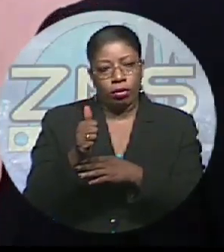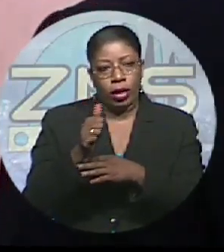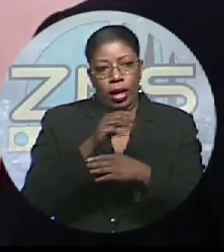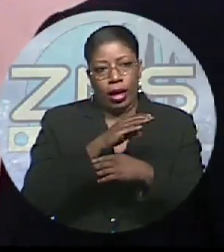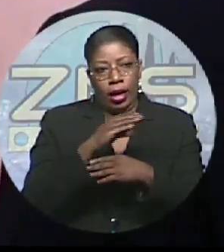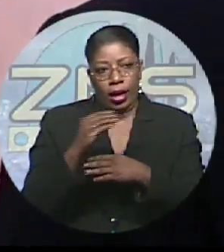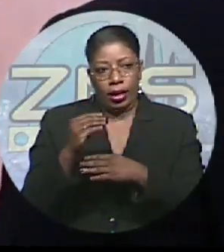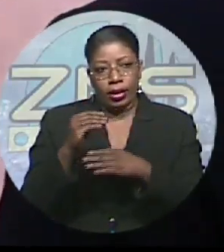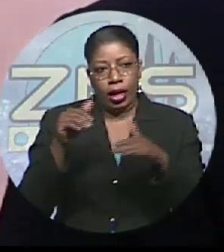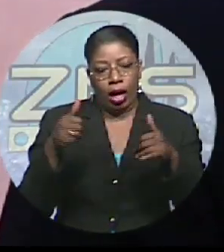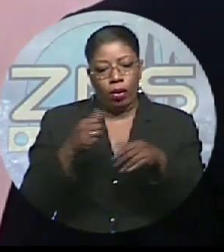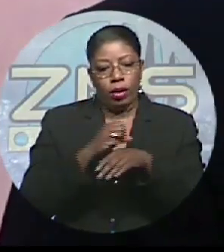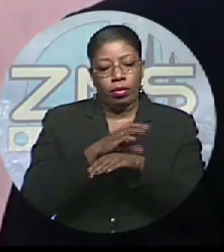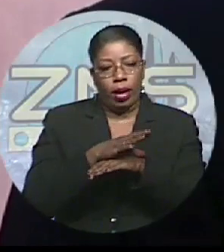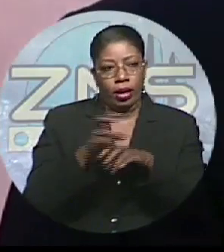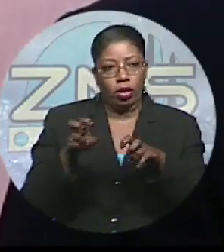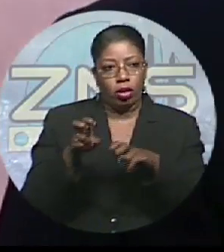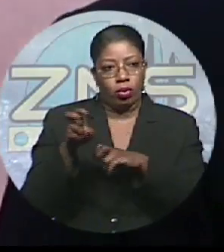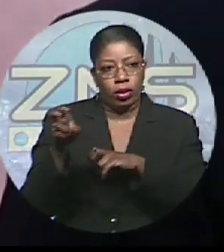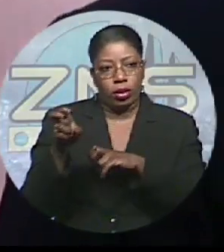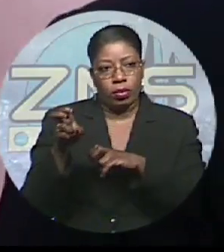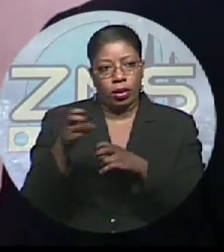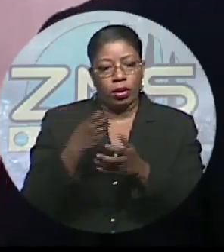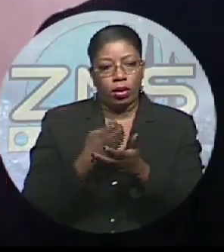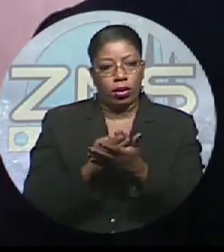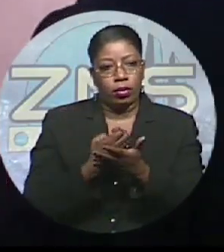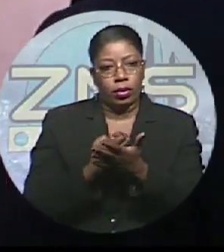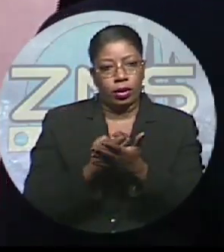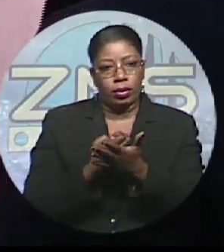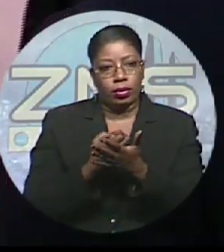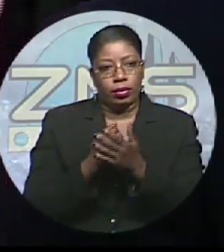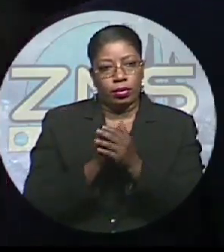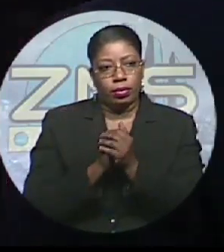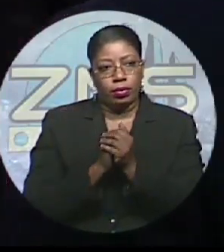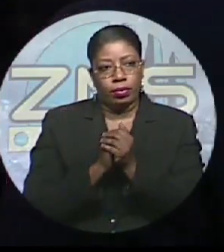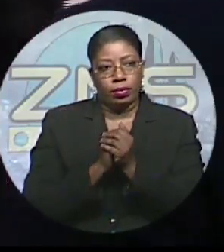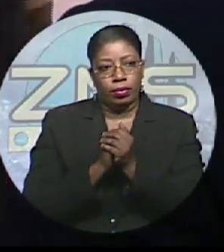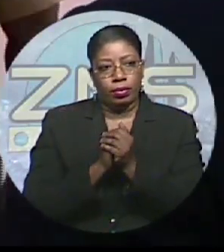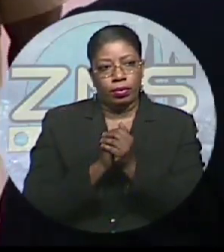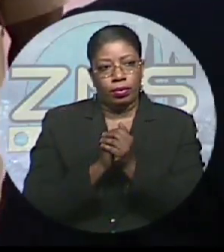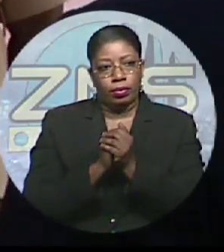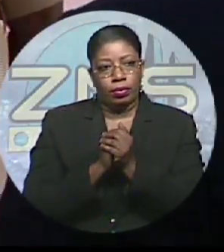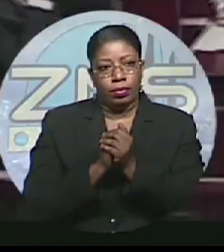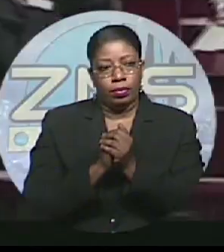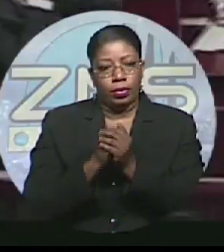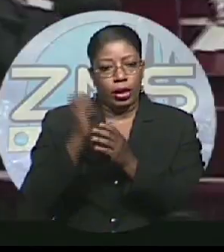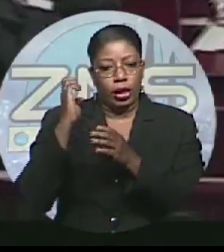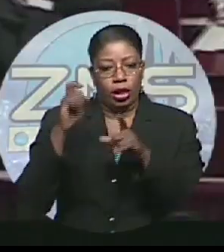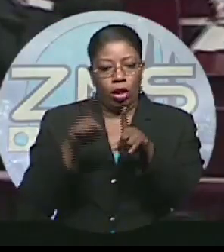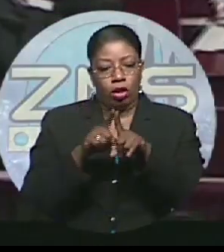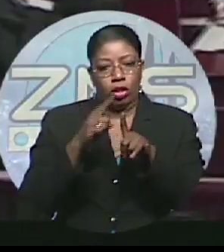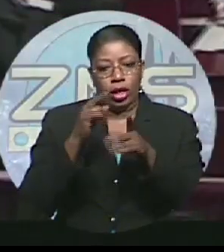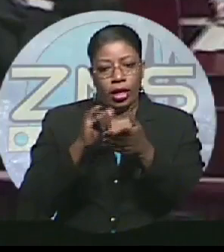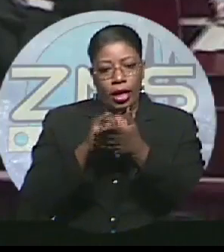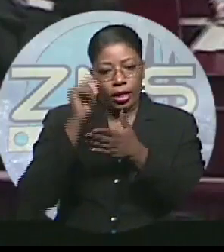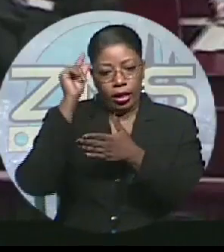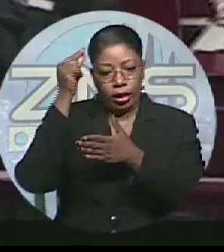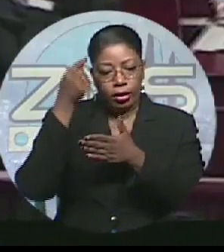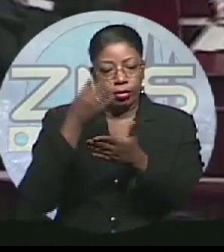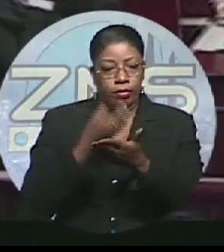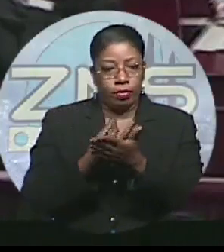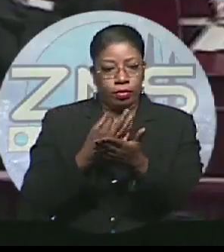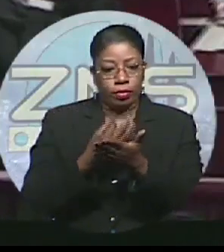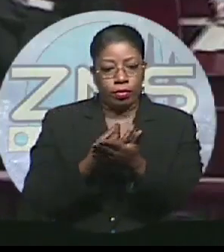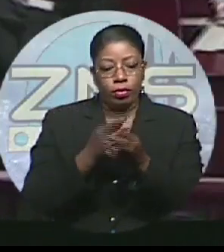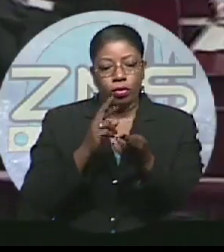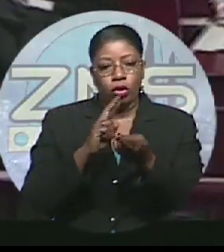and the impact on the tourism economy and on our economy as a whole. Minister Halkitis says a government fiscal reform plan to